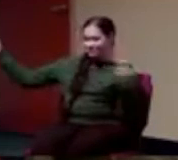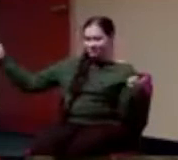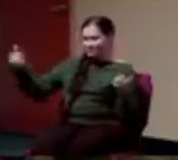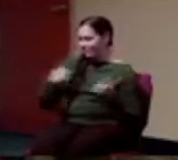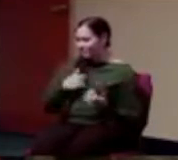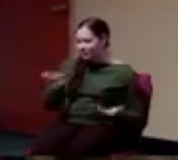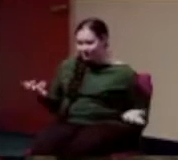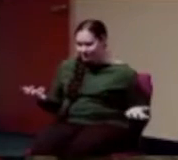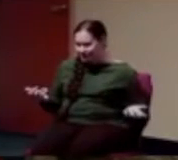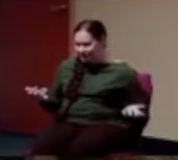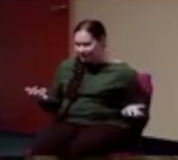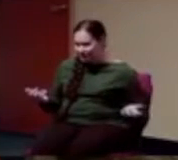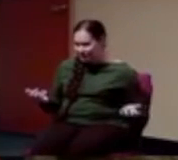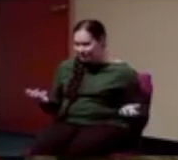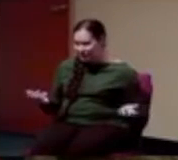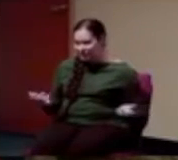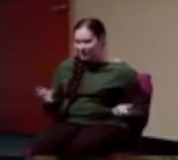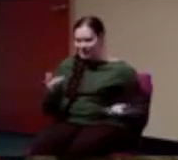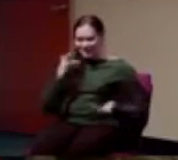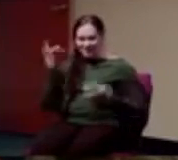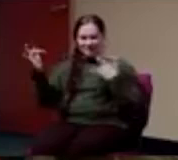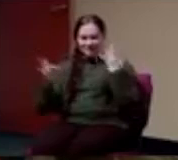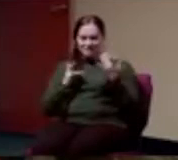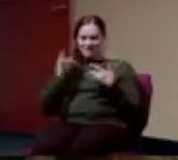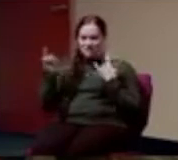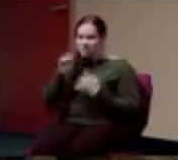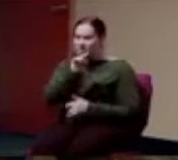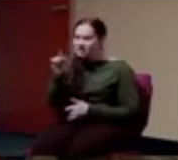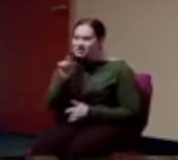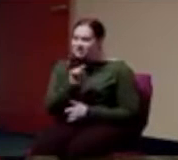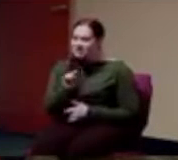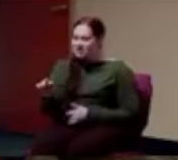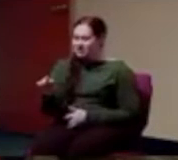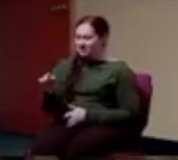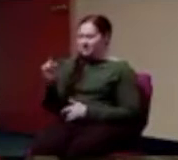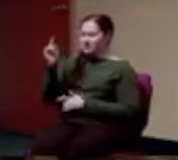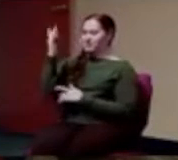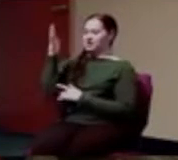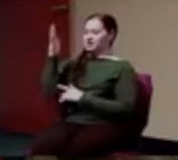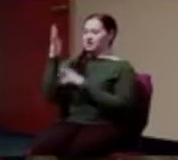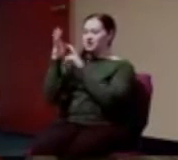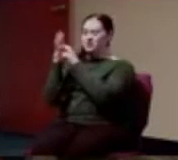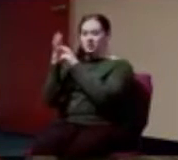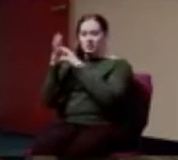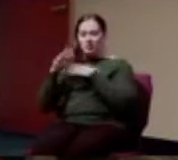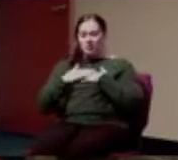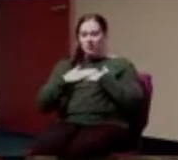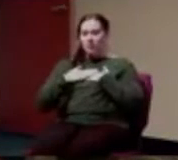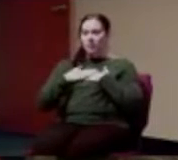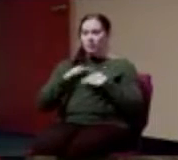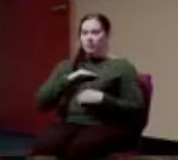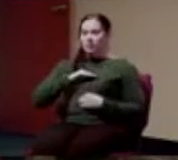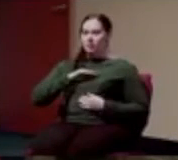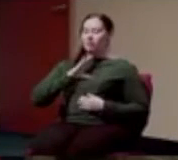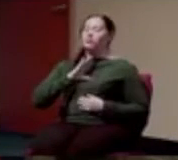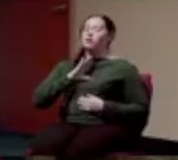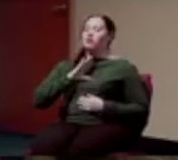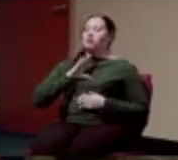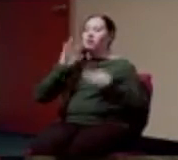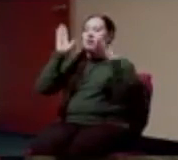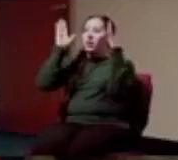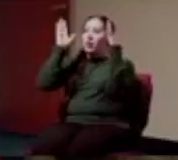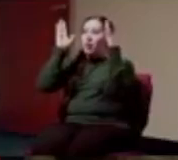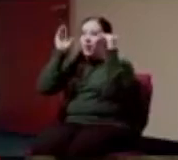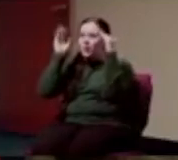And I want you to imagine the excitement that Zacchaeus had up in that tree, the relief that he felt or the hope that he